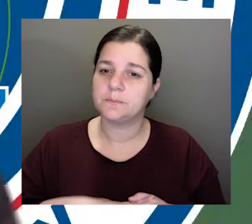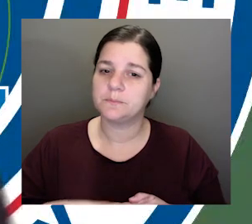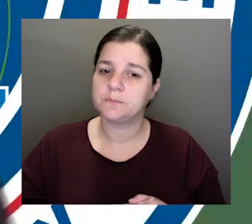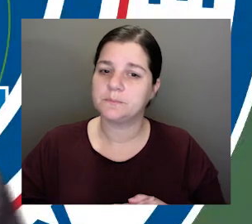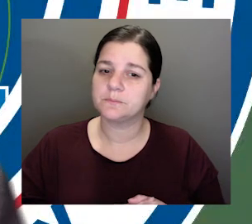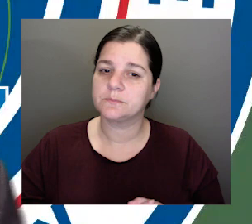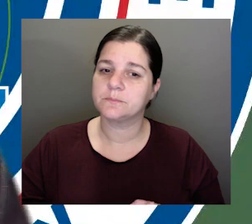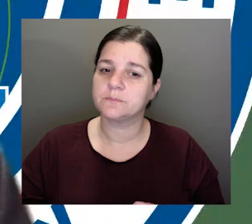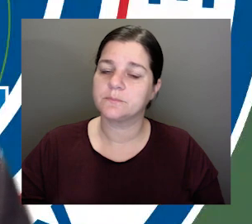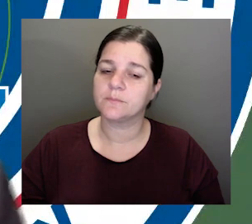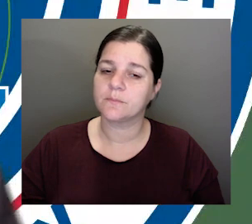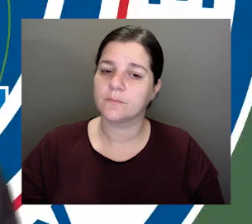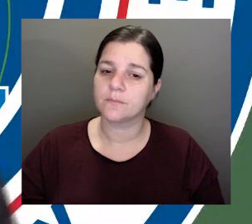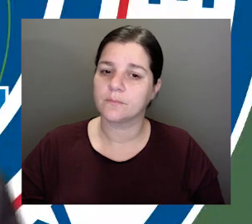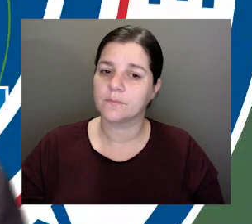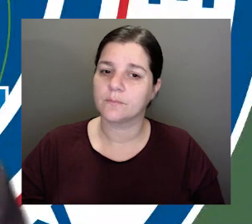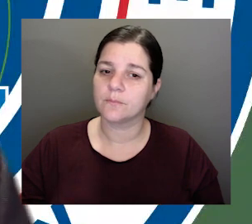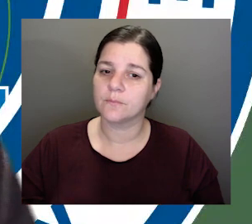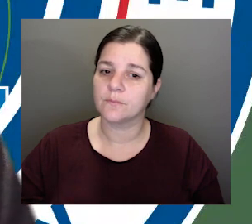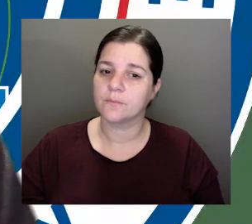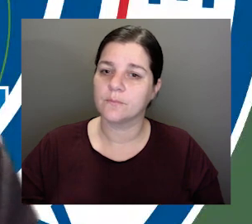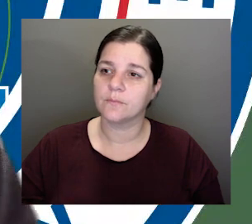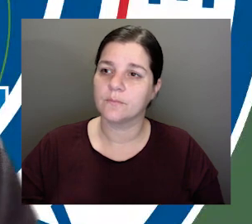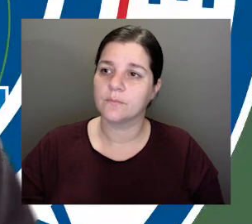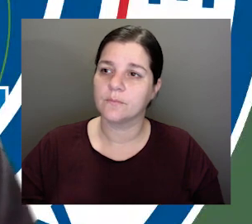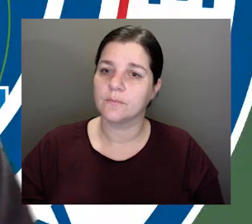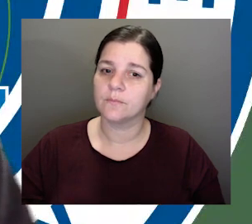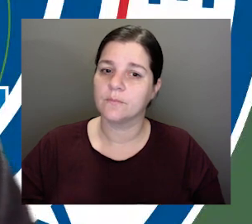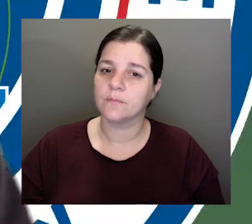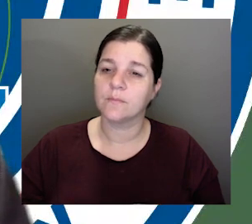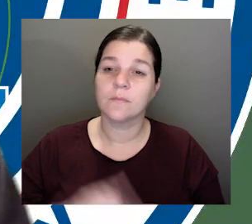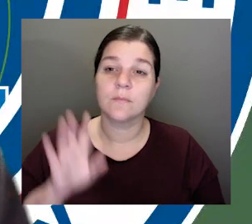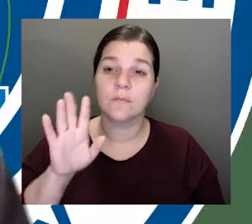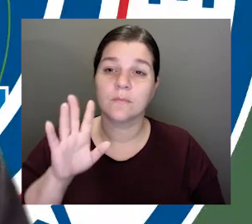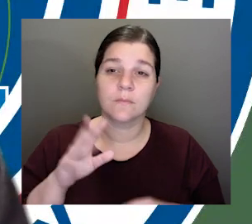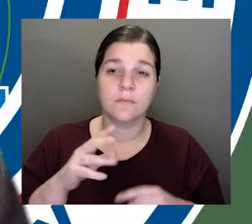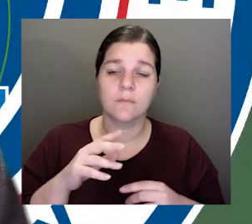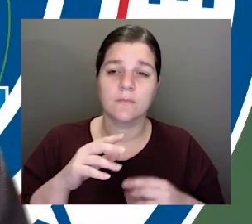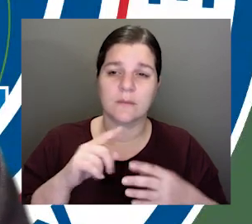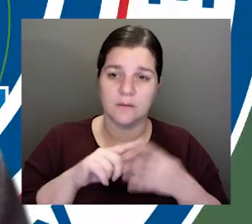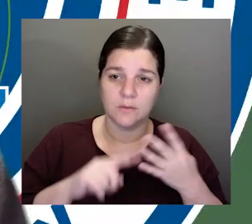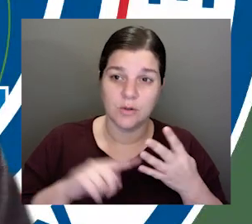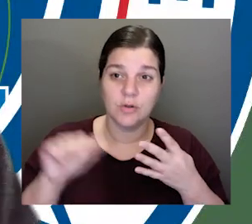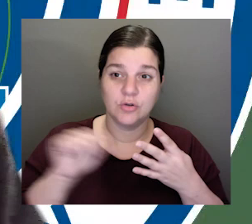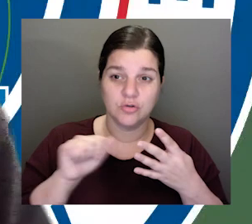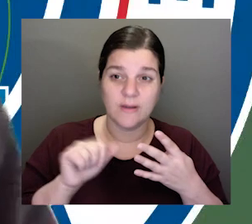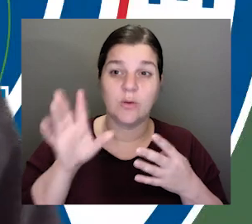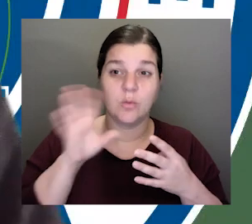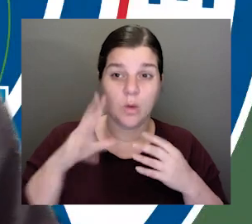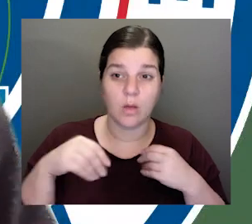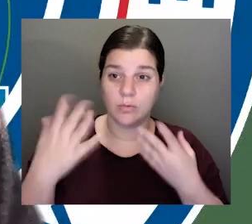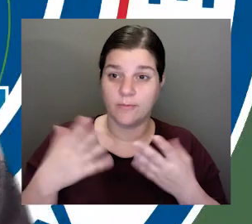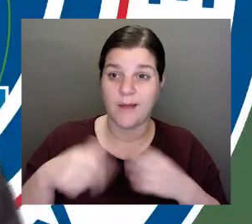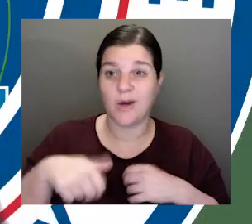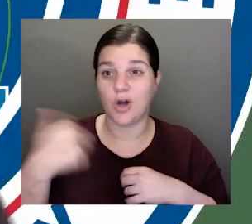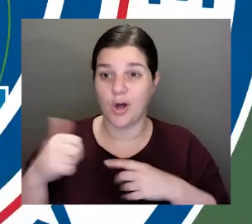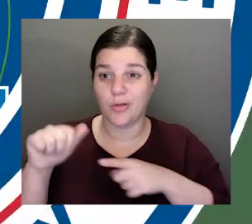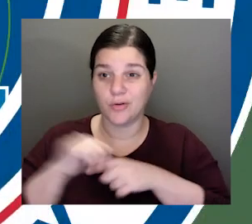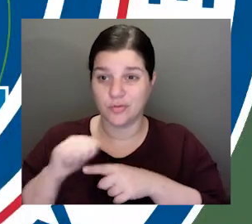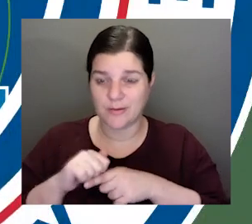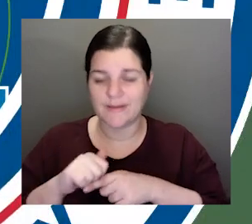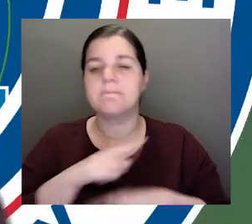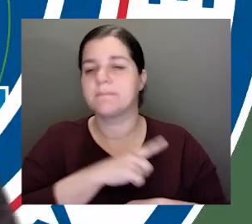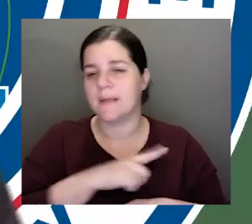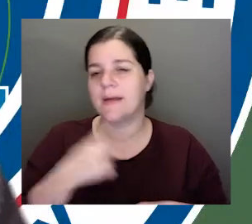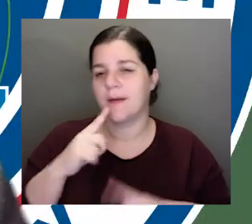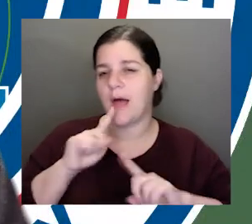Another question, with just 50 per training date, will there be additional training based on sign-up demand? I'll answer that one. Yes, there will